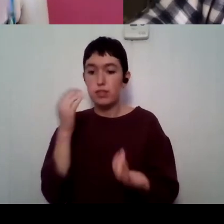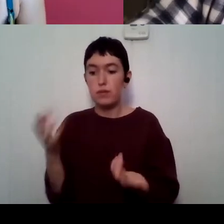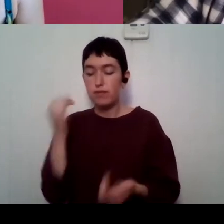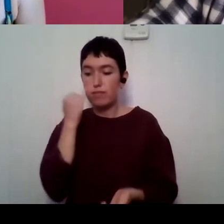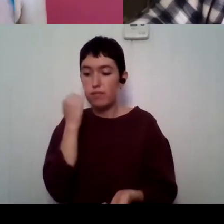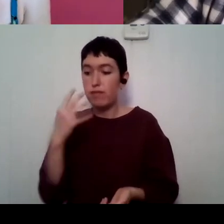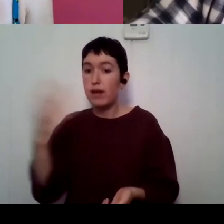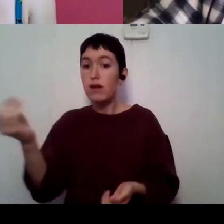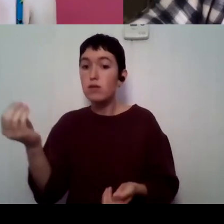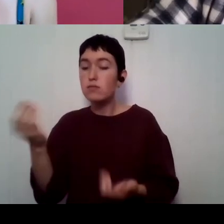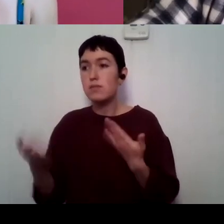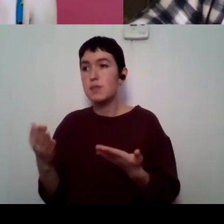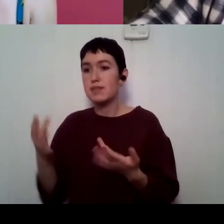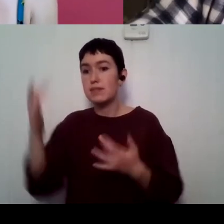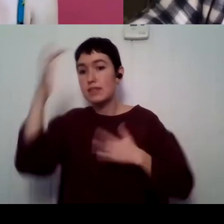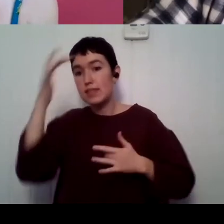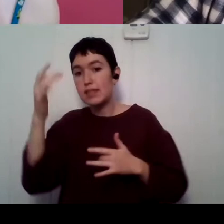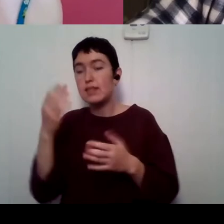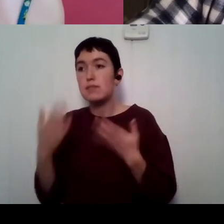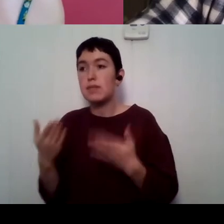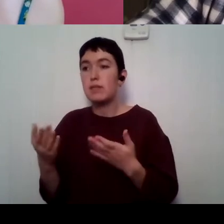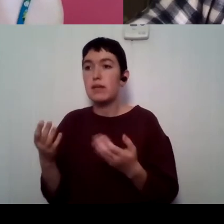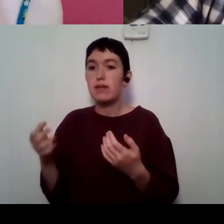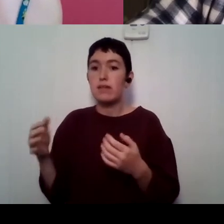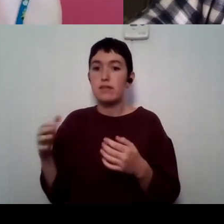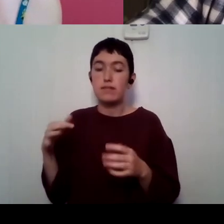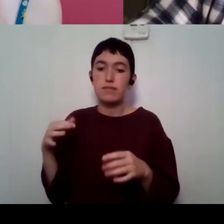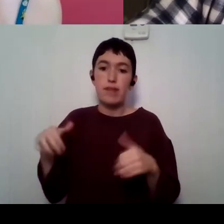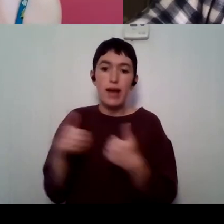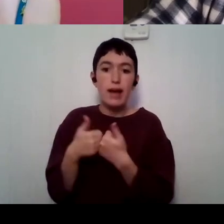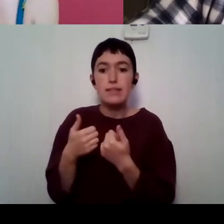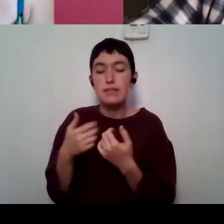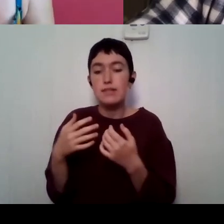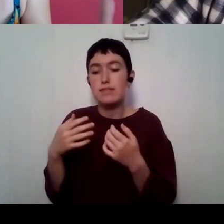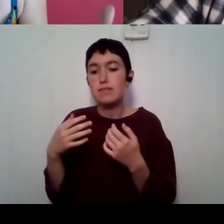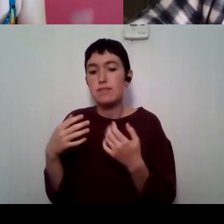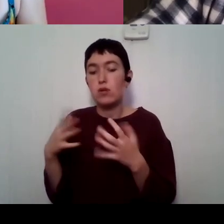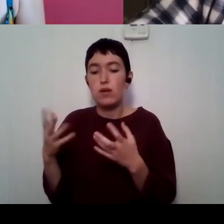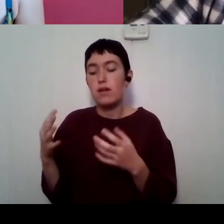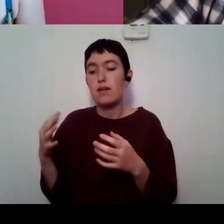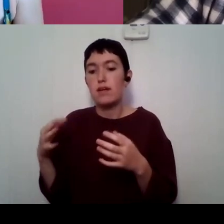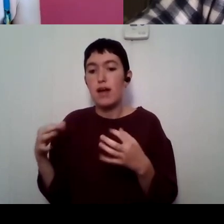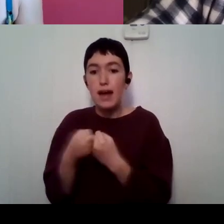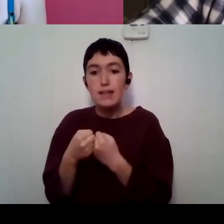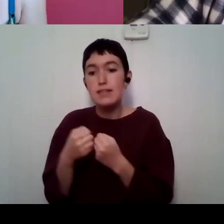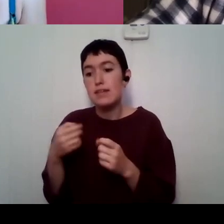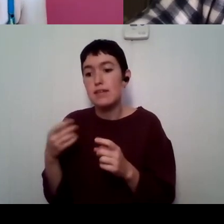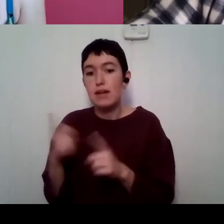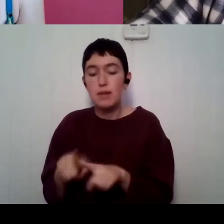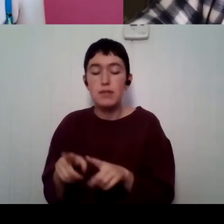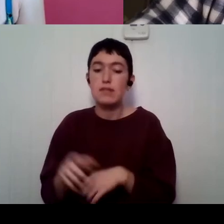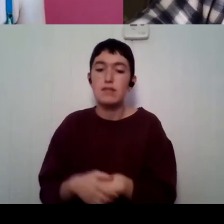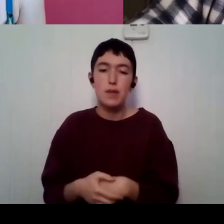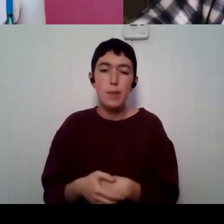does vary. I mean, spider monkeys, I don't know the oldest, probably like, you know, maybe 20 years old, you know, some trying